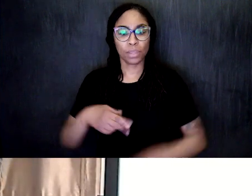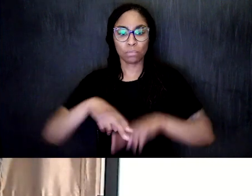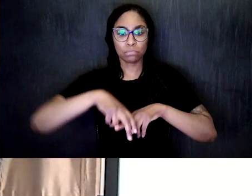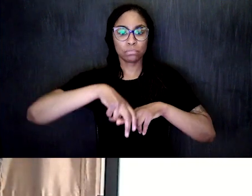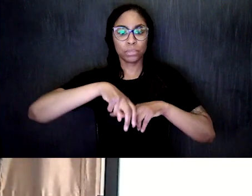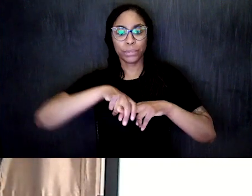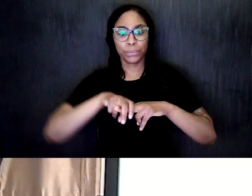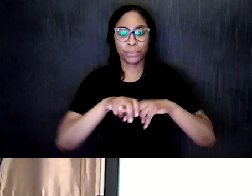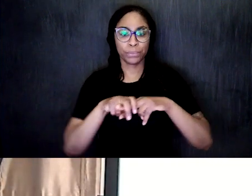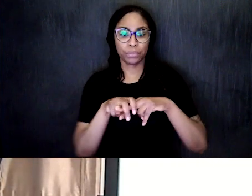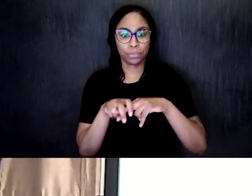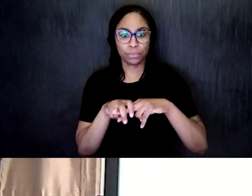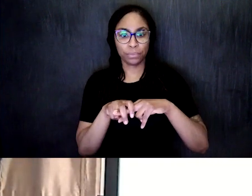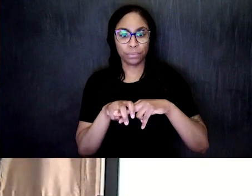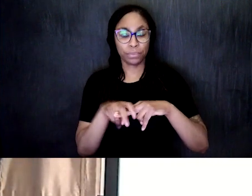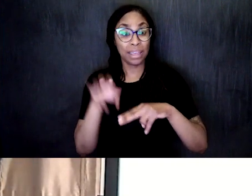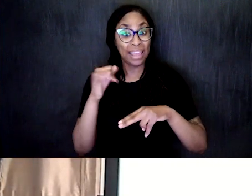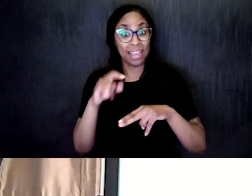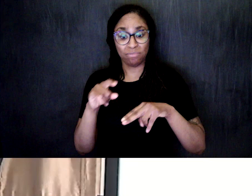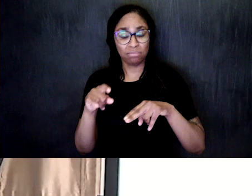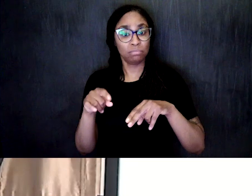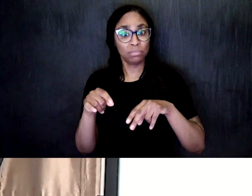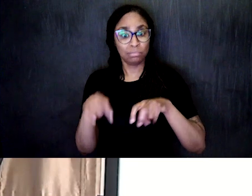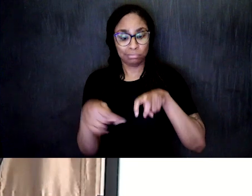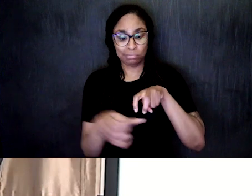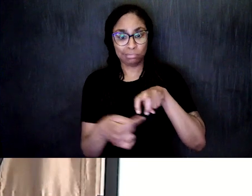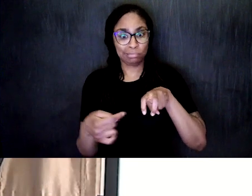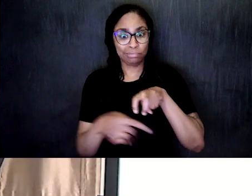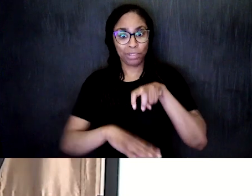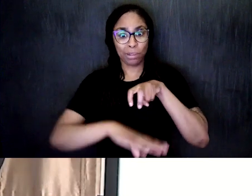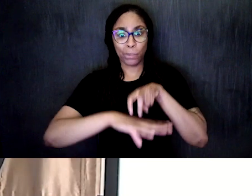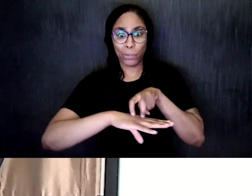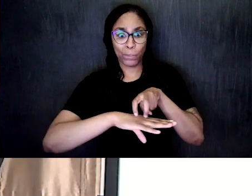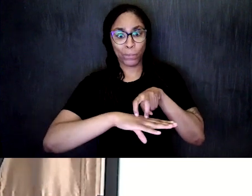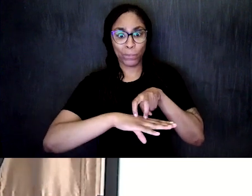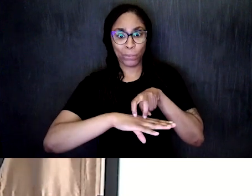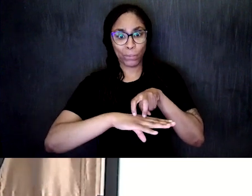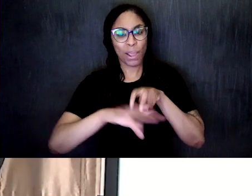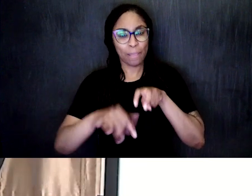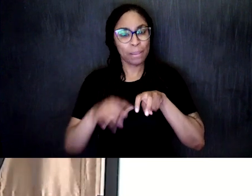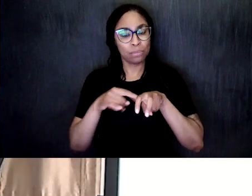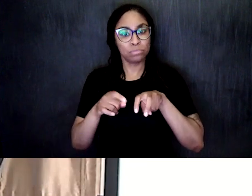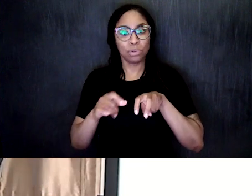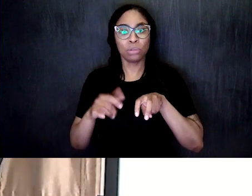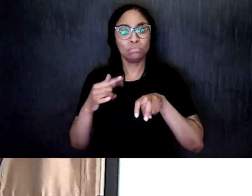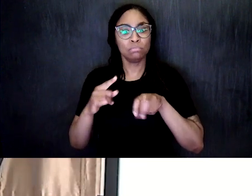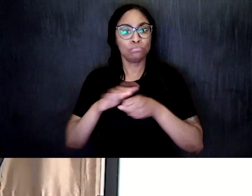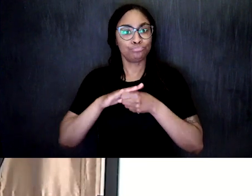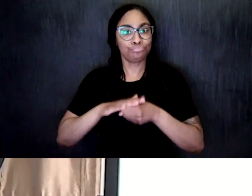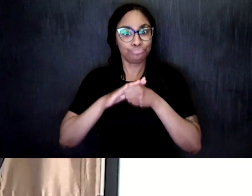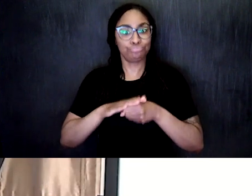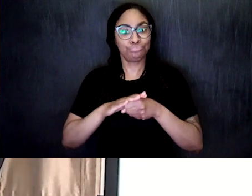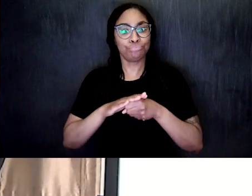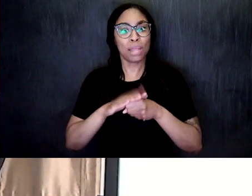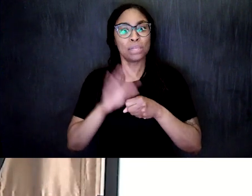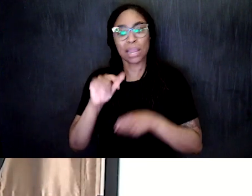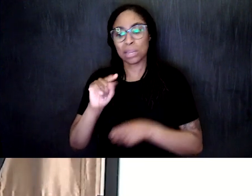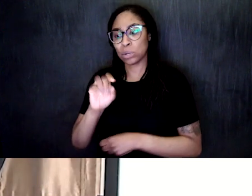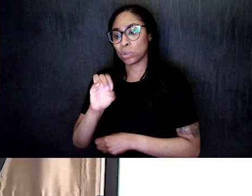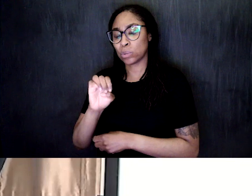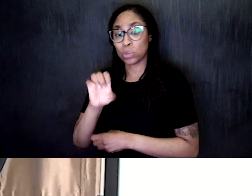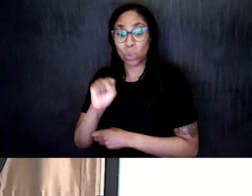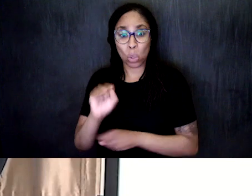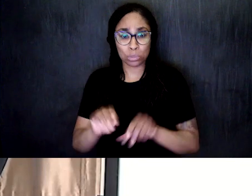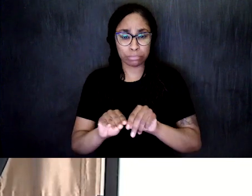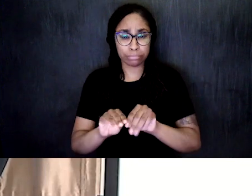Settle into your lower body. If your feet are touching the floor, try to press down into your feet. Spread your toes and